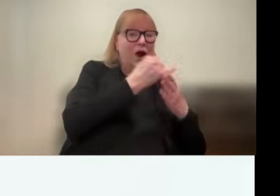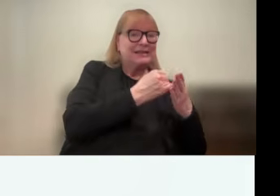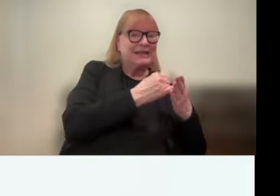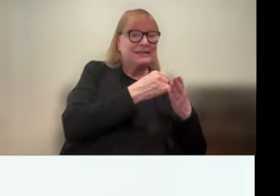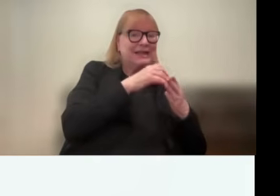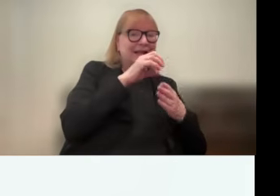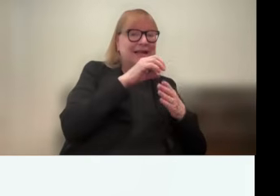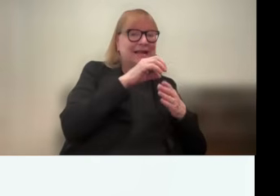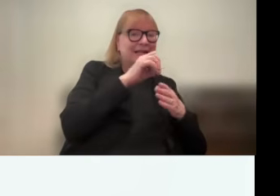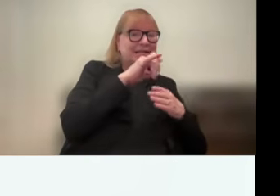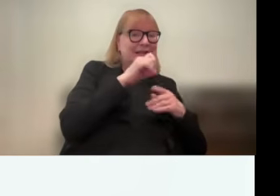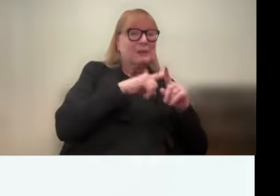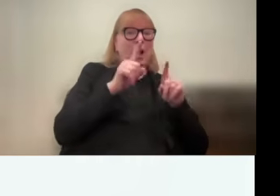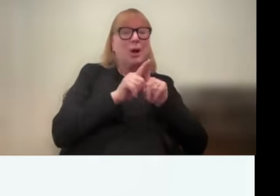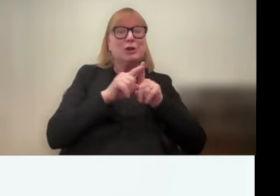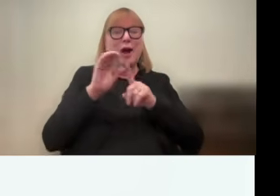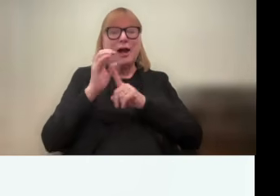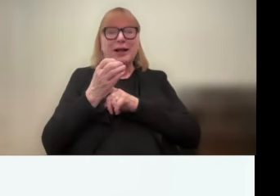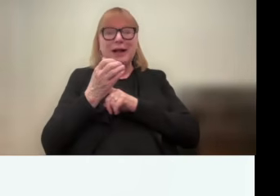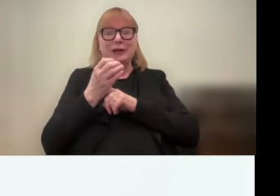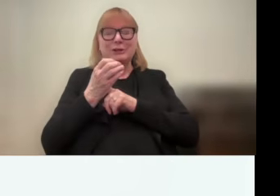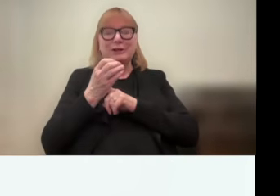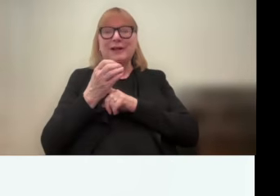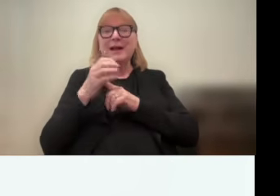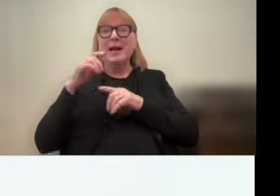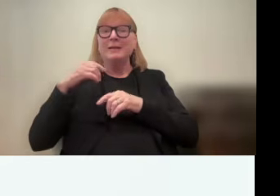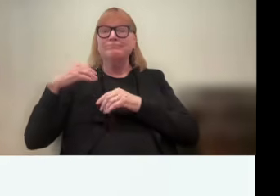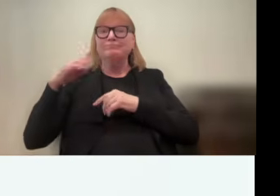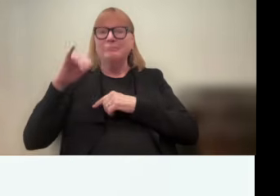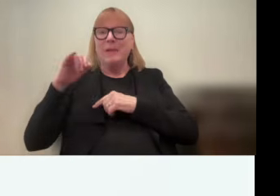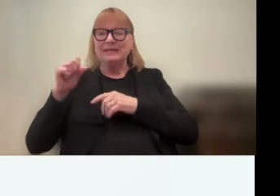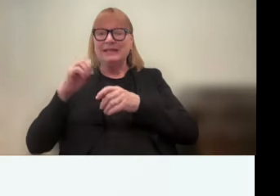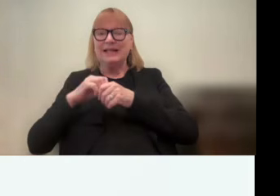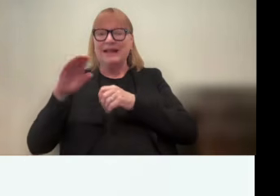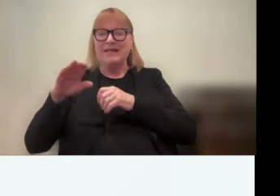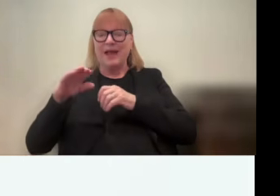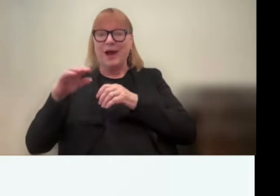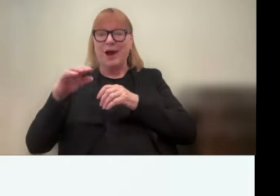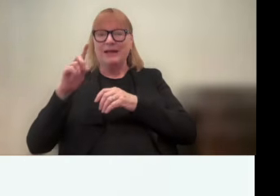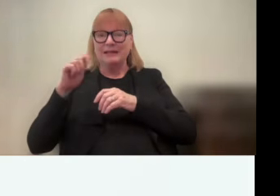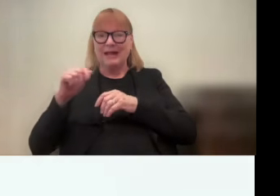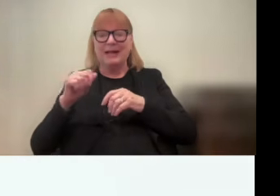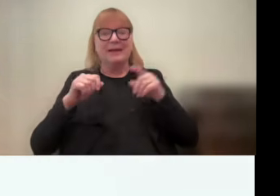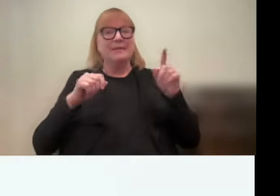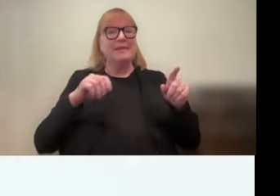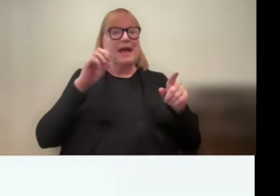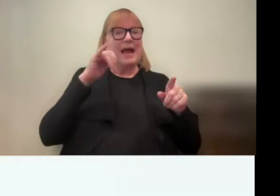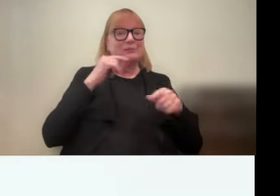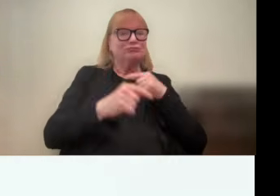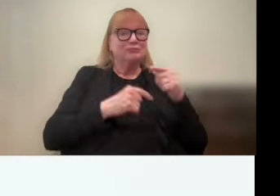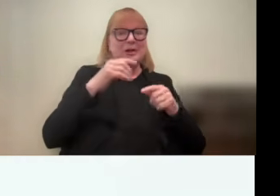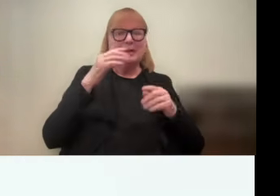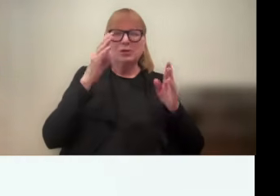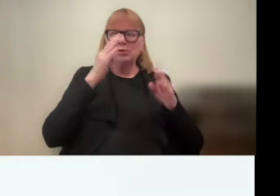also cultural biases embedded in their training data. AI-powered photo editing app Gradient, which generated